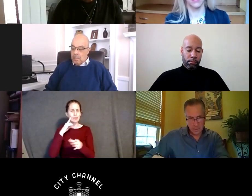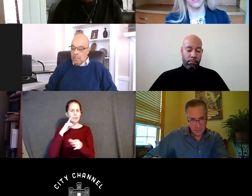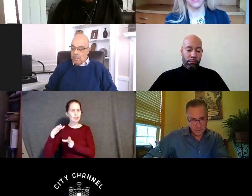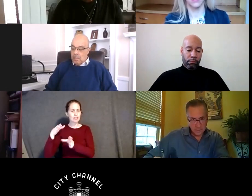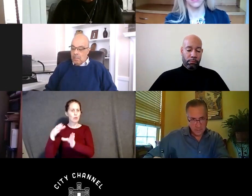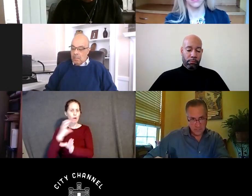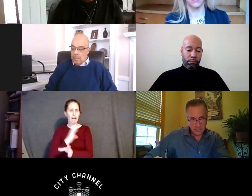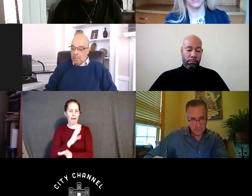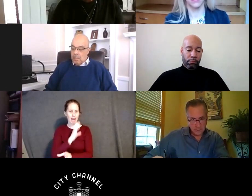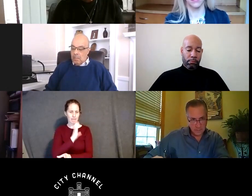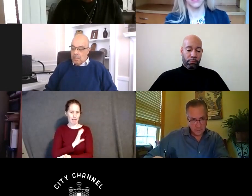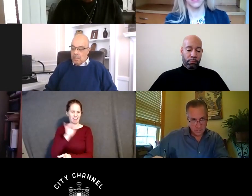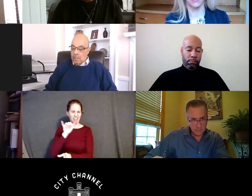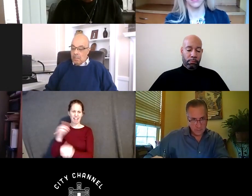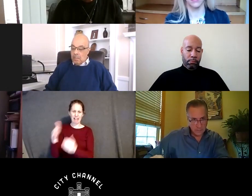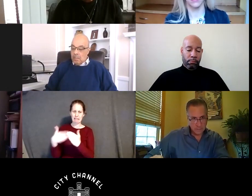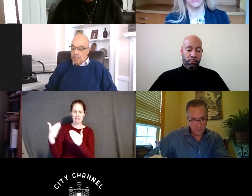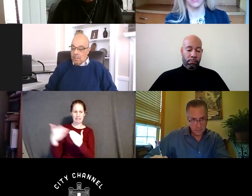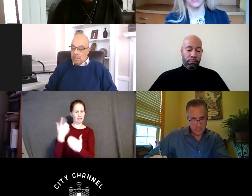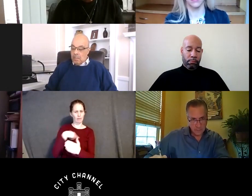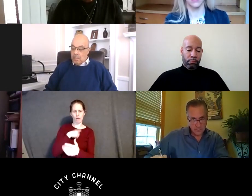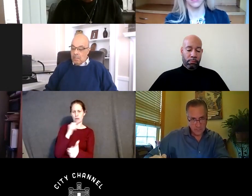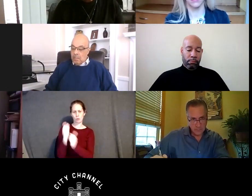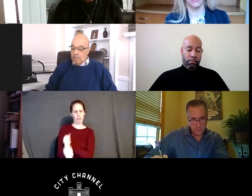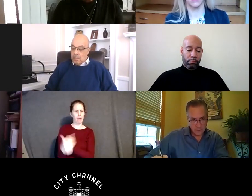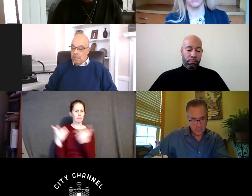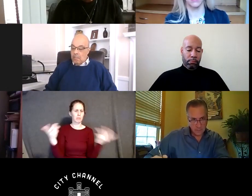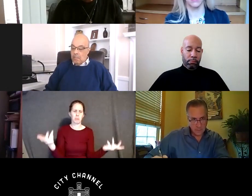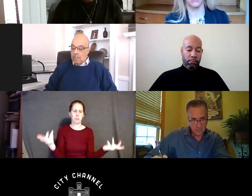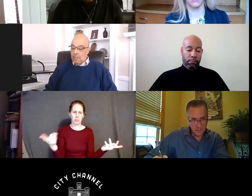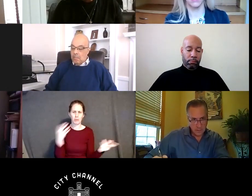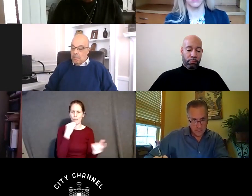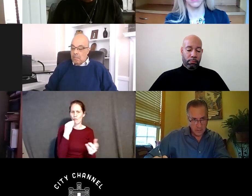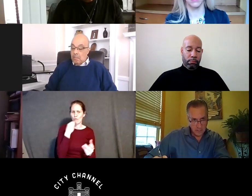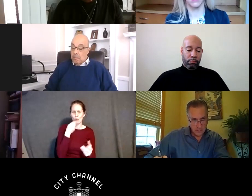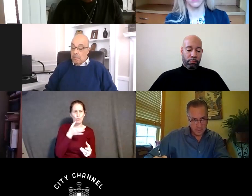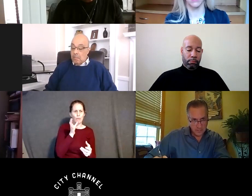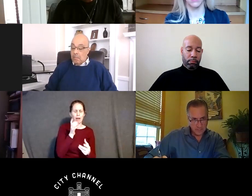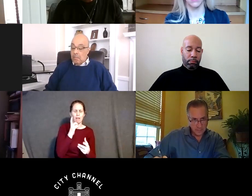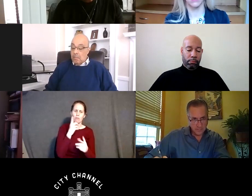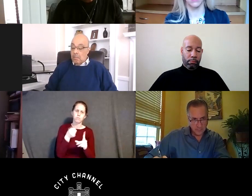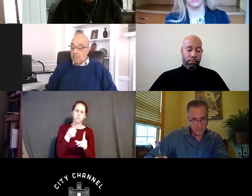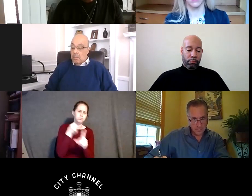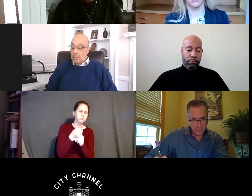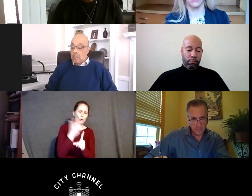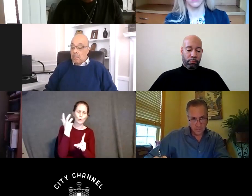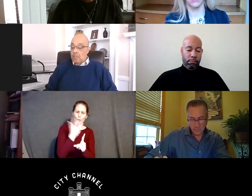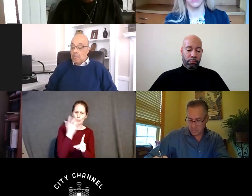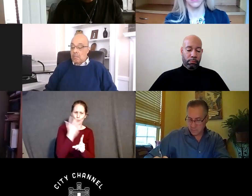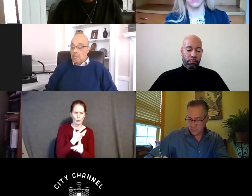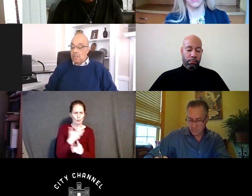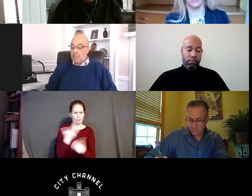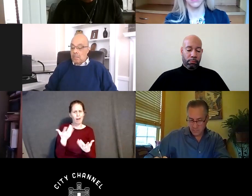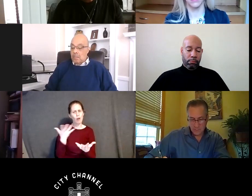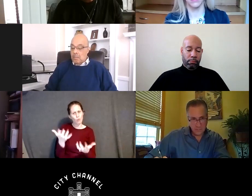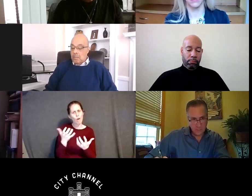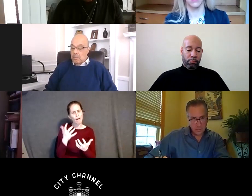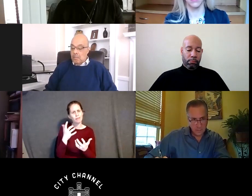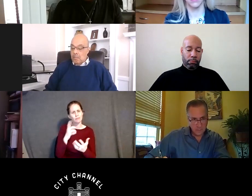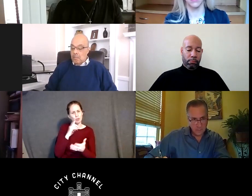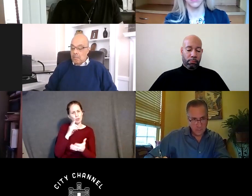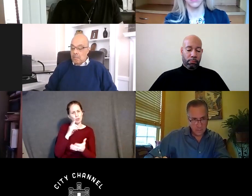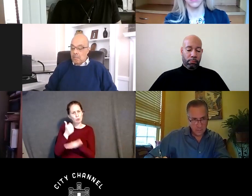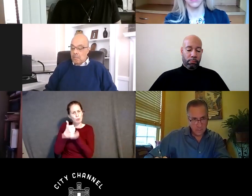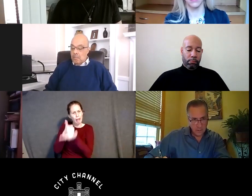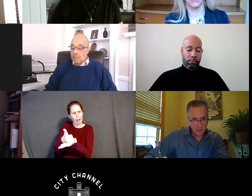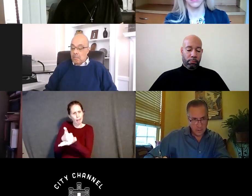cafes. That's an easy one for us to pass. The food and beverage has taken such a huge hit, and I'd really like to get the